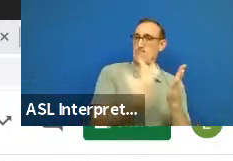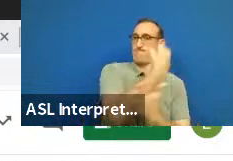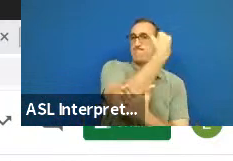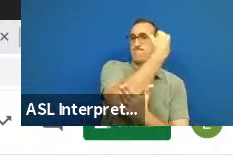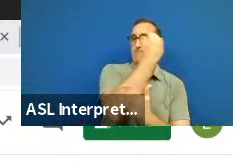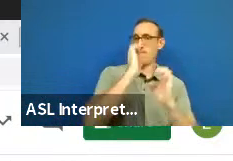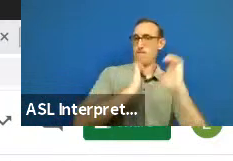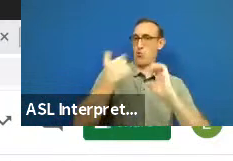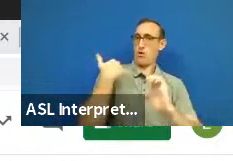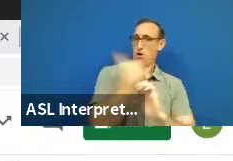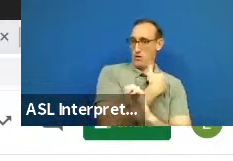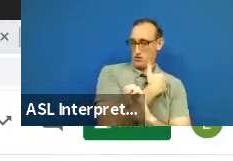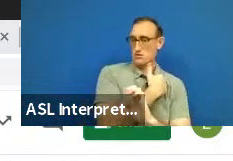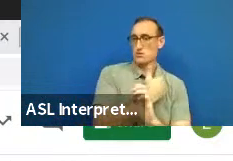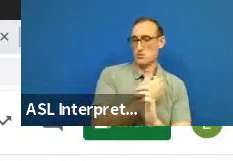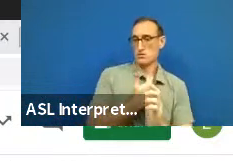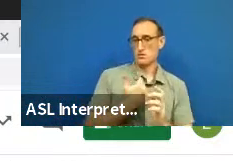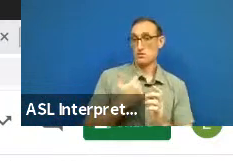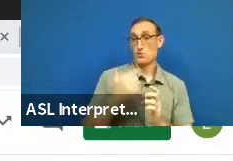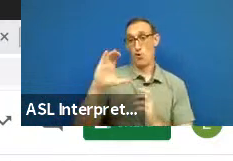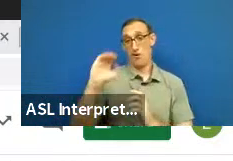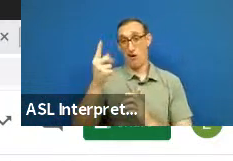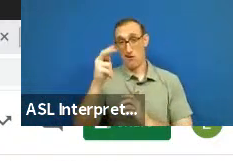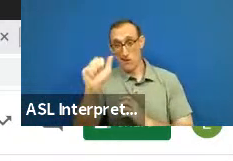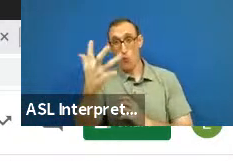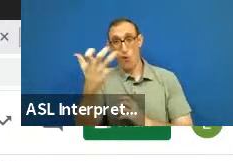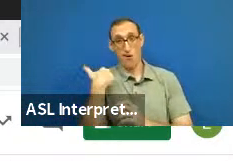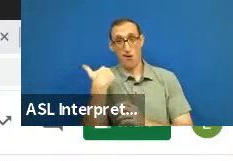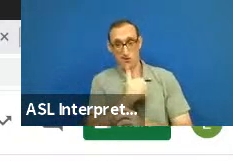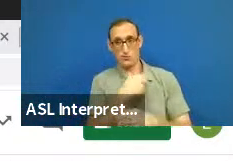impressions. So that's a separate issue, it seems to me.